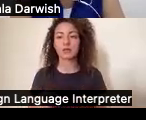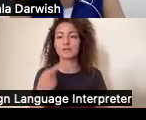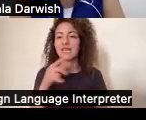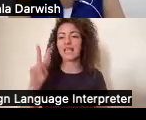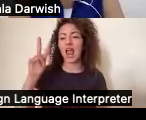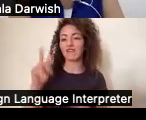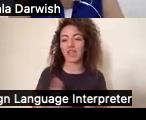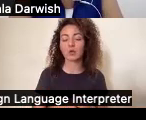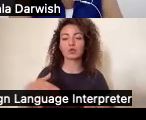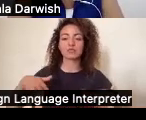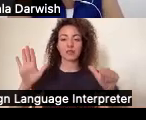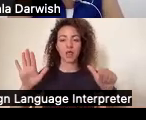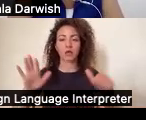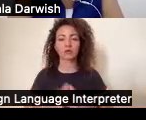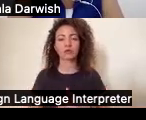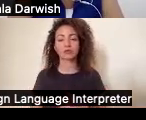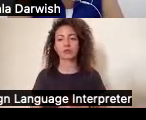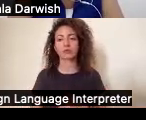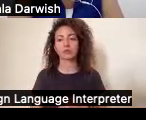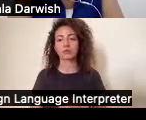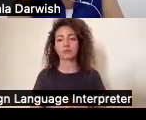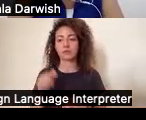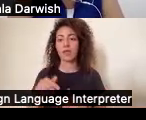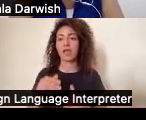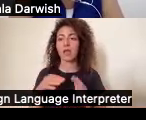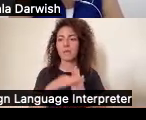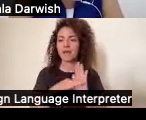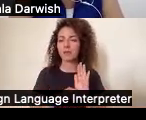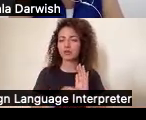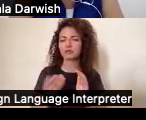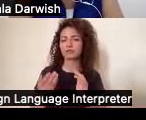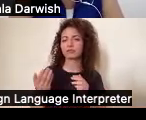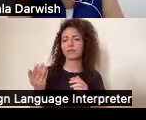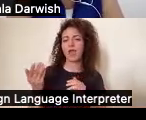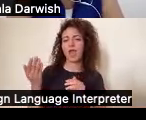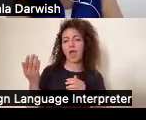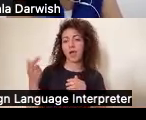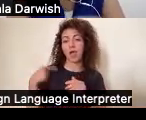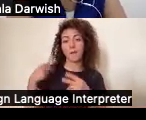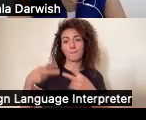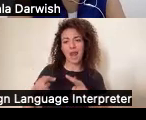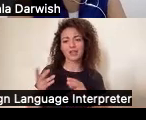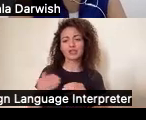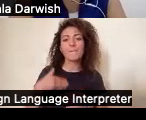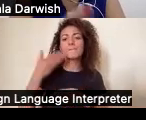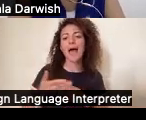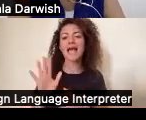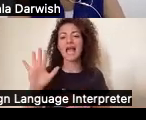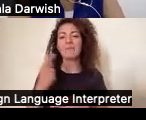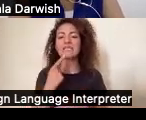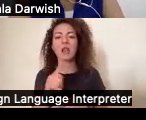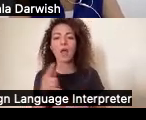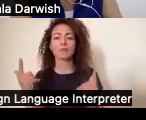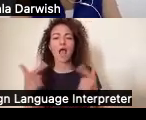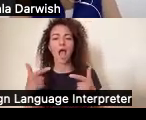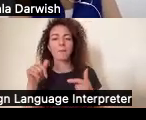2016, where we were already 5 years into the conflict, the Syrian conflict. So the Integrated